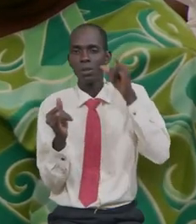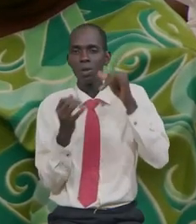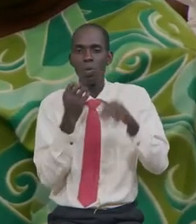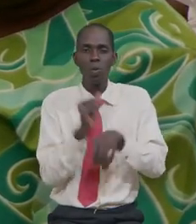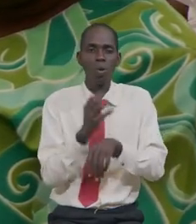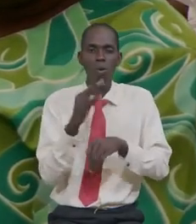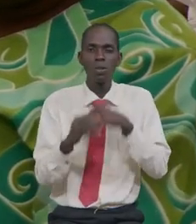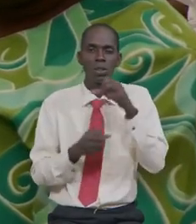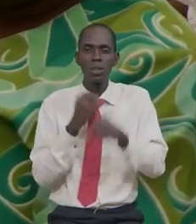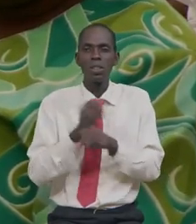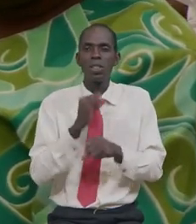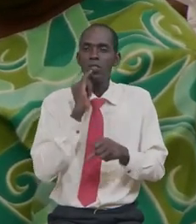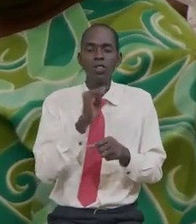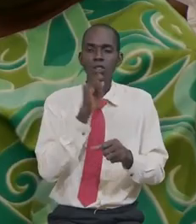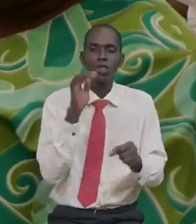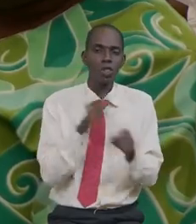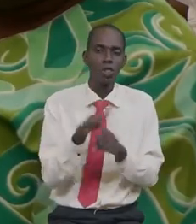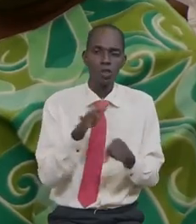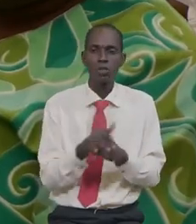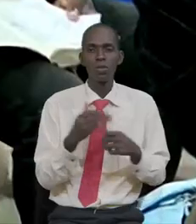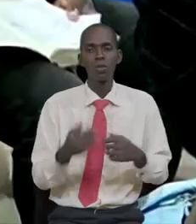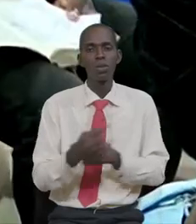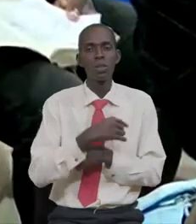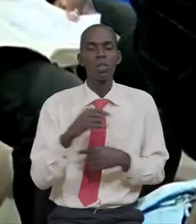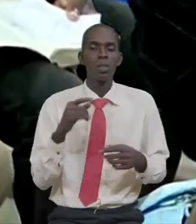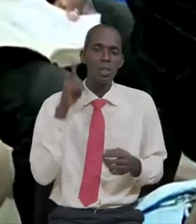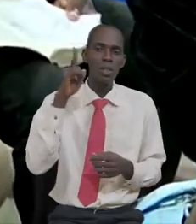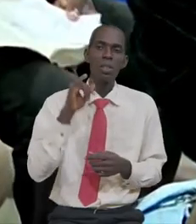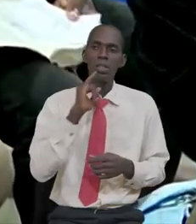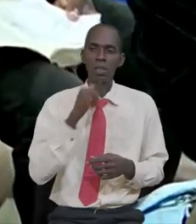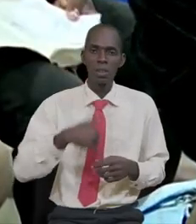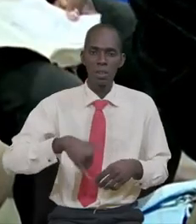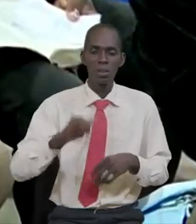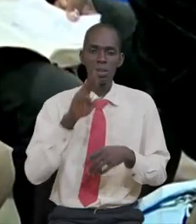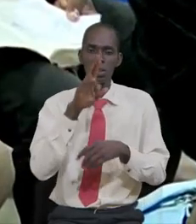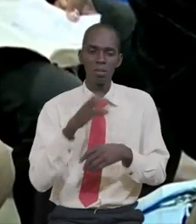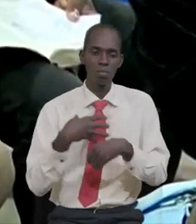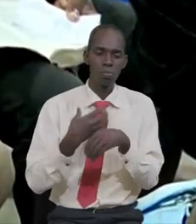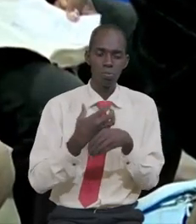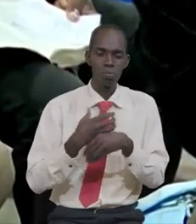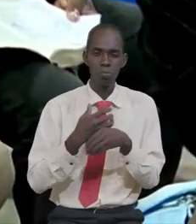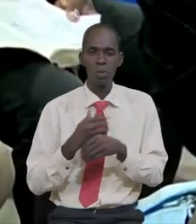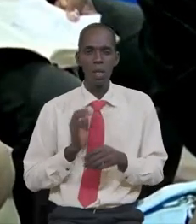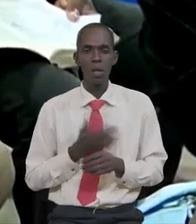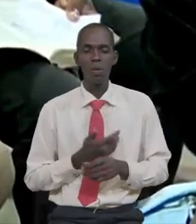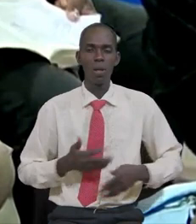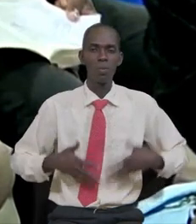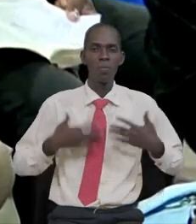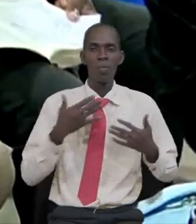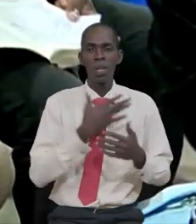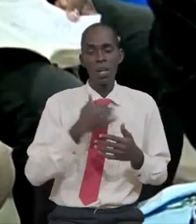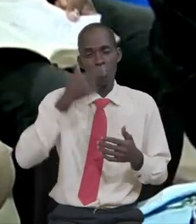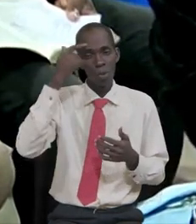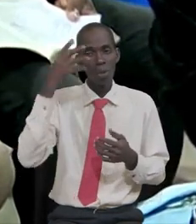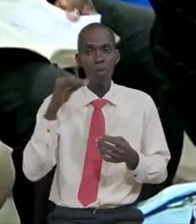sufficient. Even today he's still refining our lives because he's our refiner. And because of